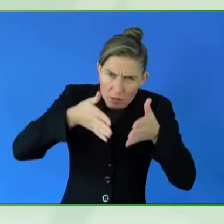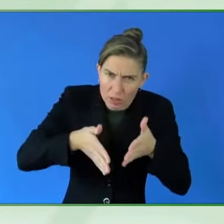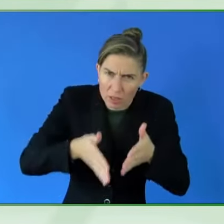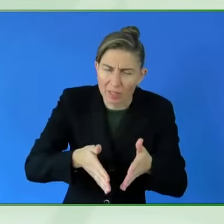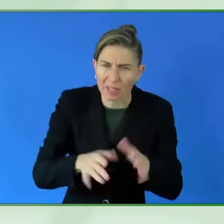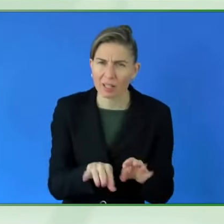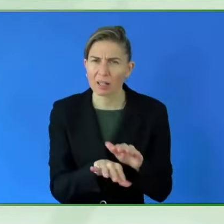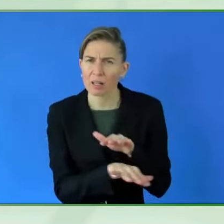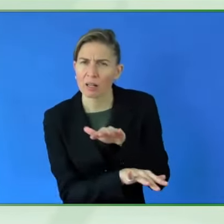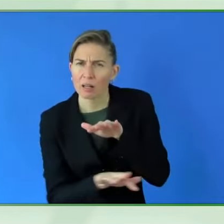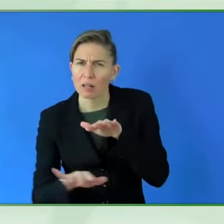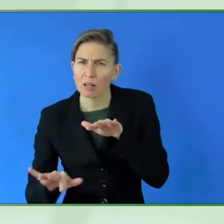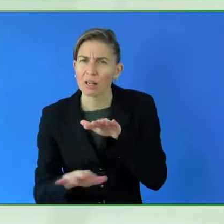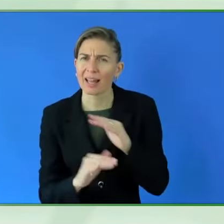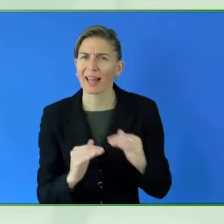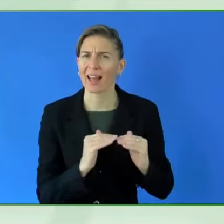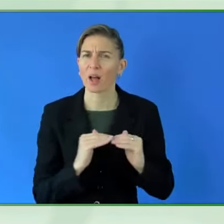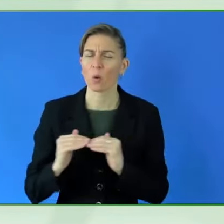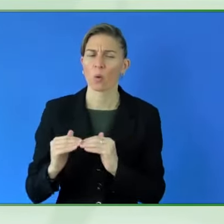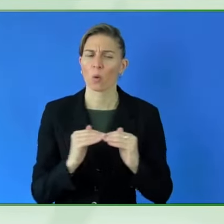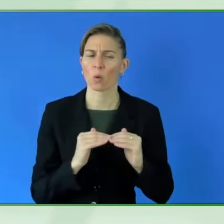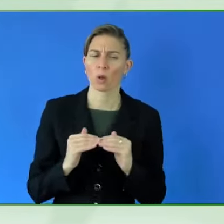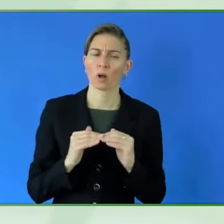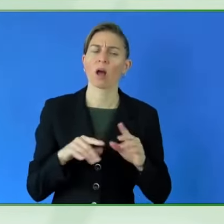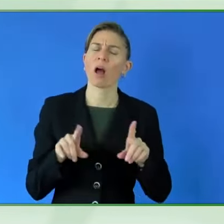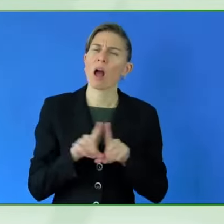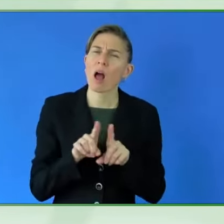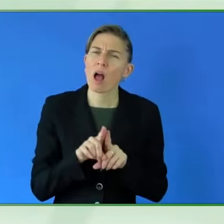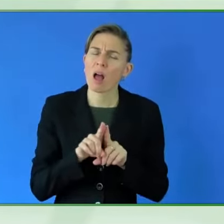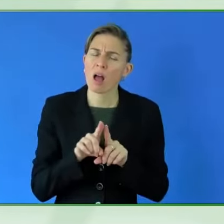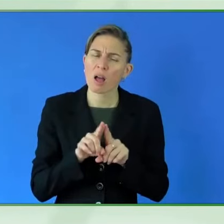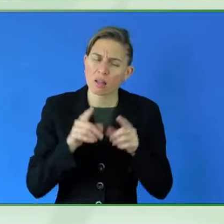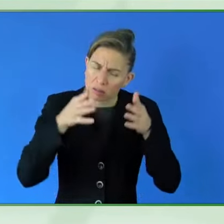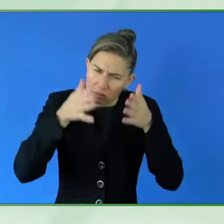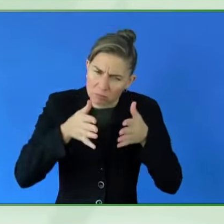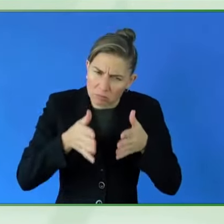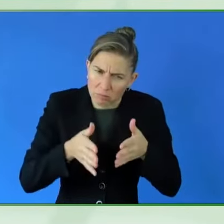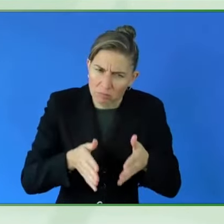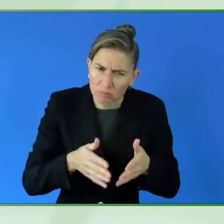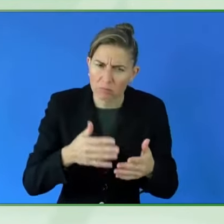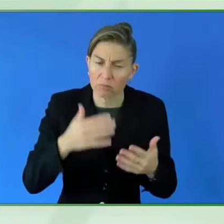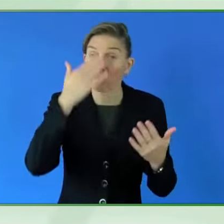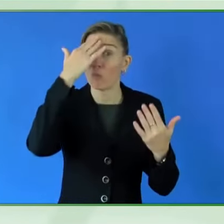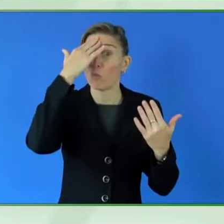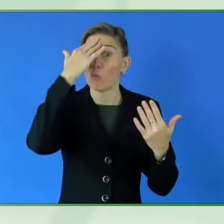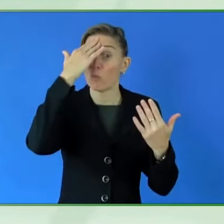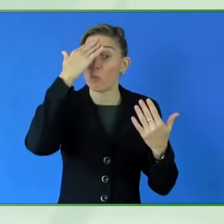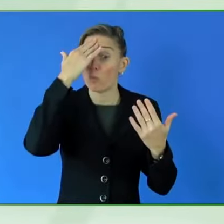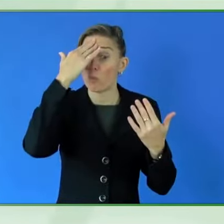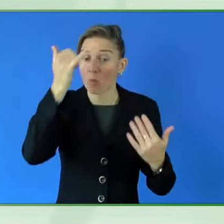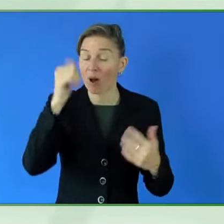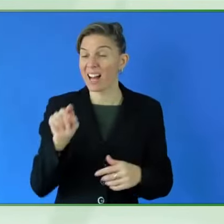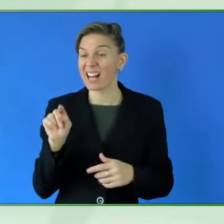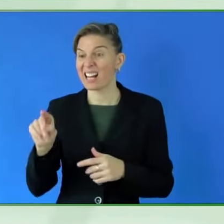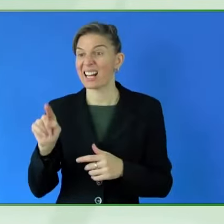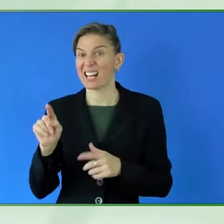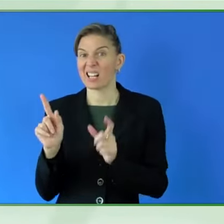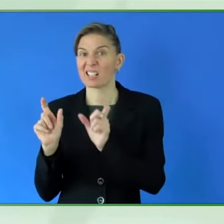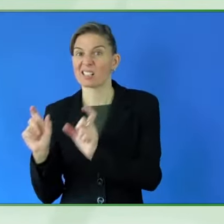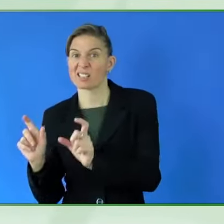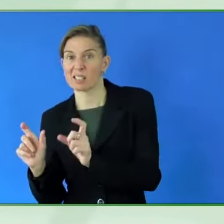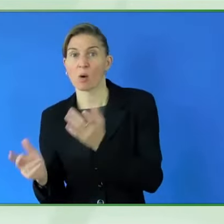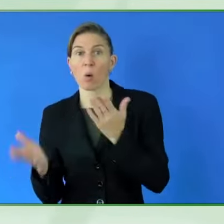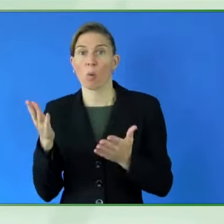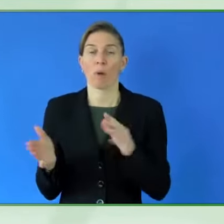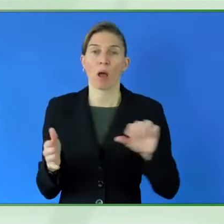can probe further to understand why is a particular mobility profile restricted in this environment, and can we